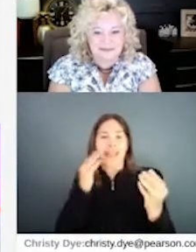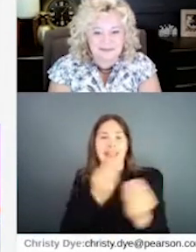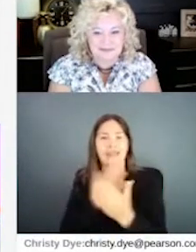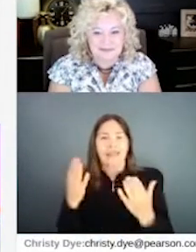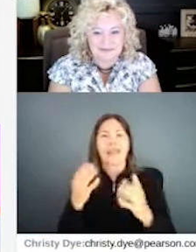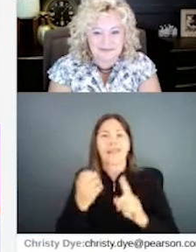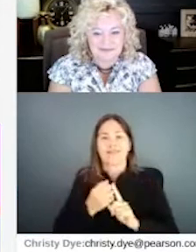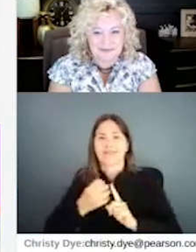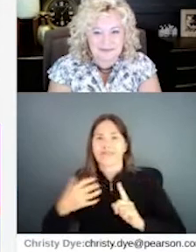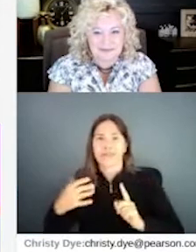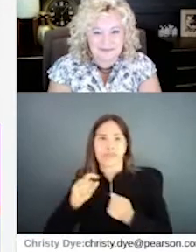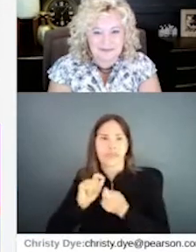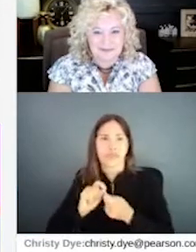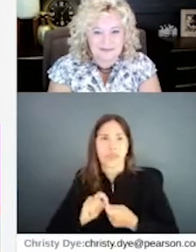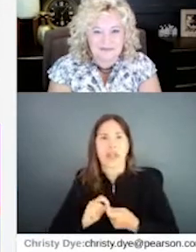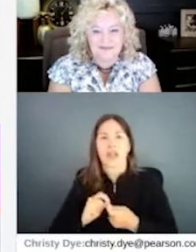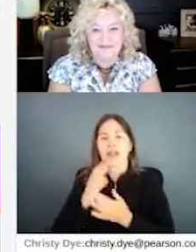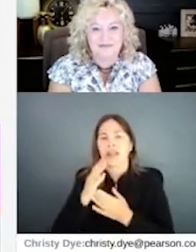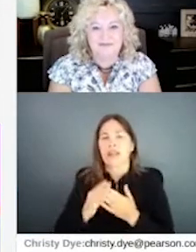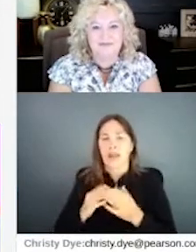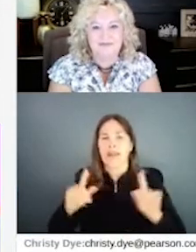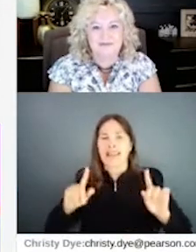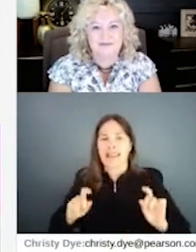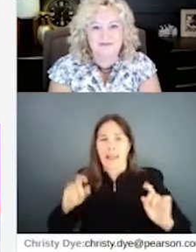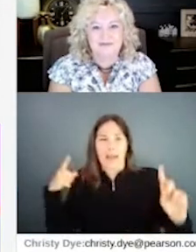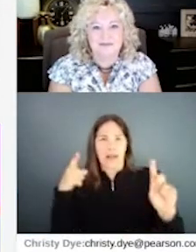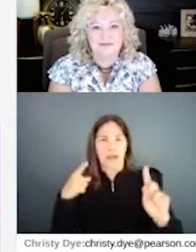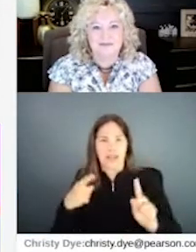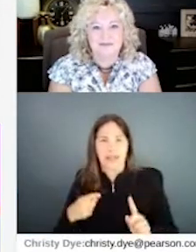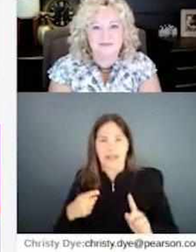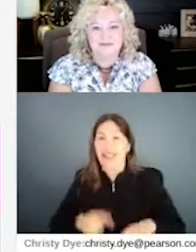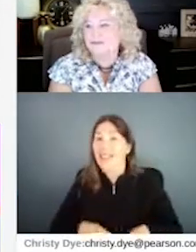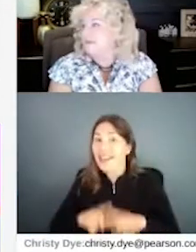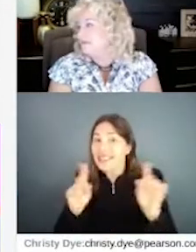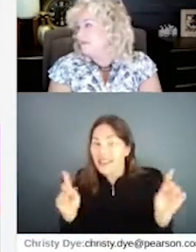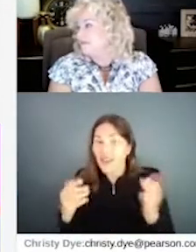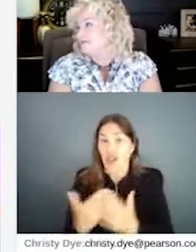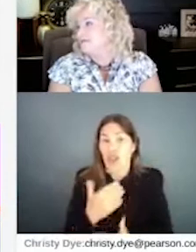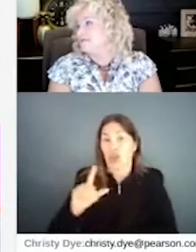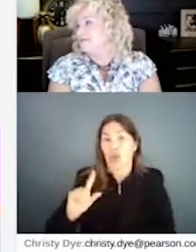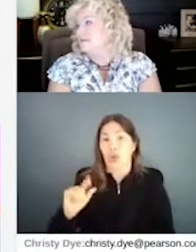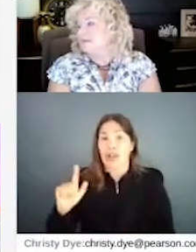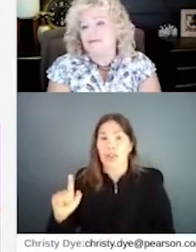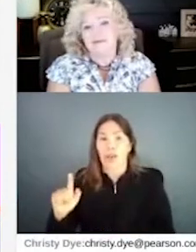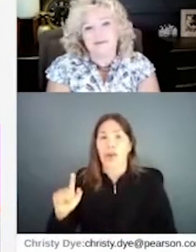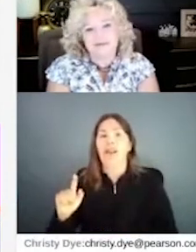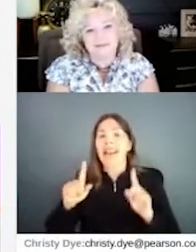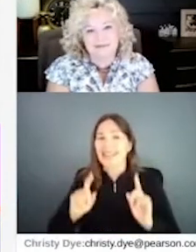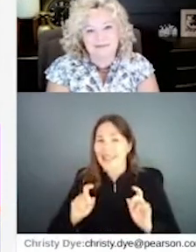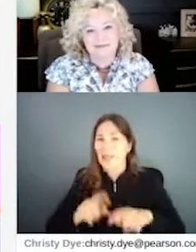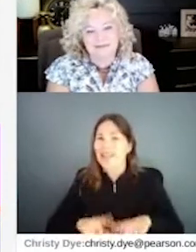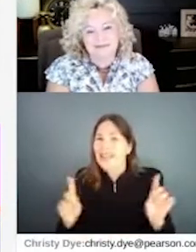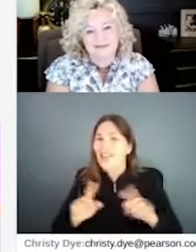detailed view of the exam objectives. They are different, the new 2021 exams, but let me dig